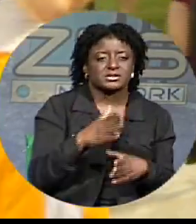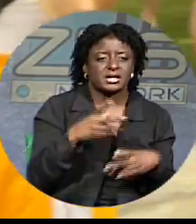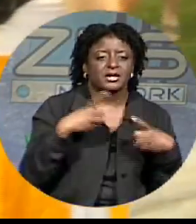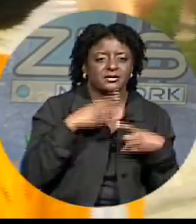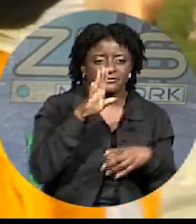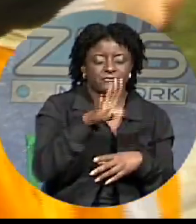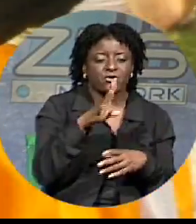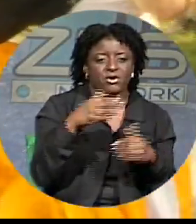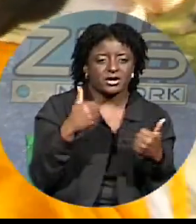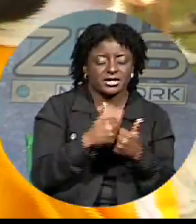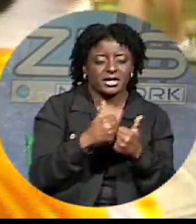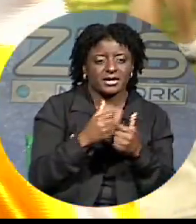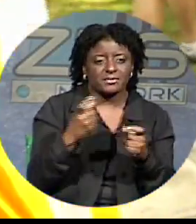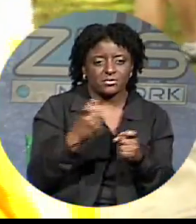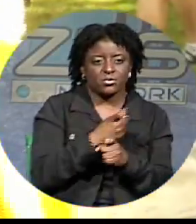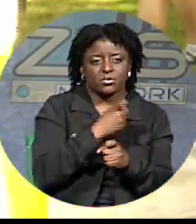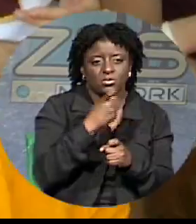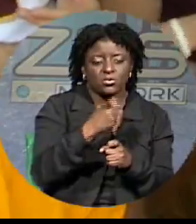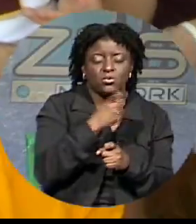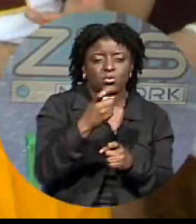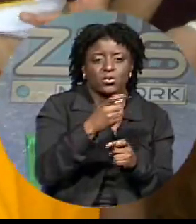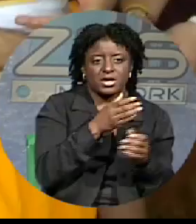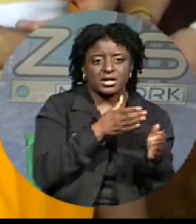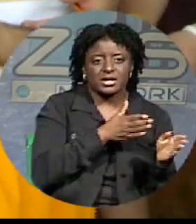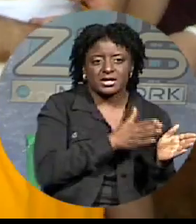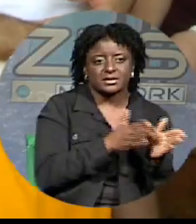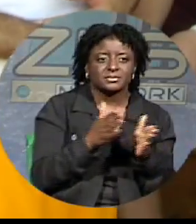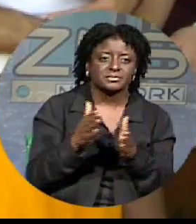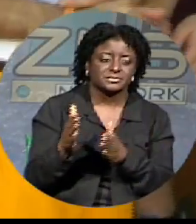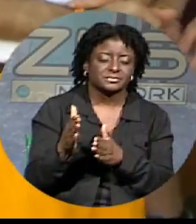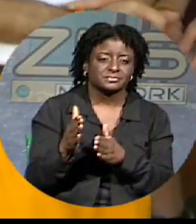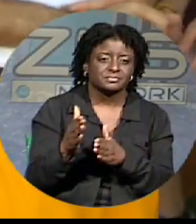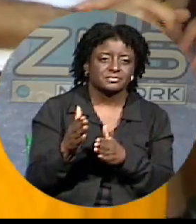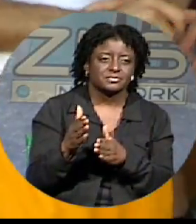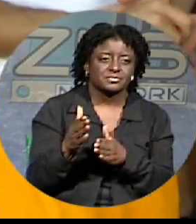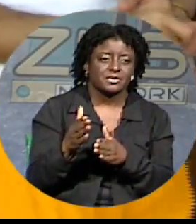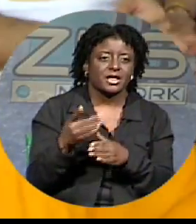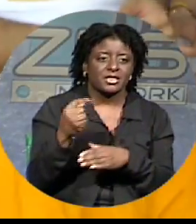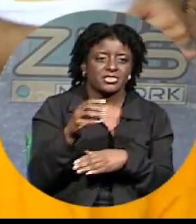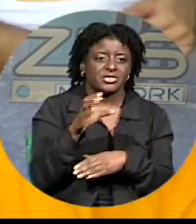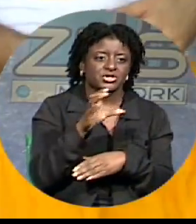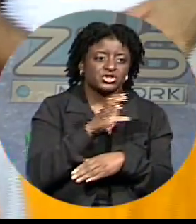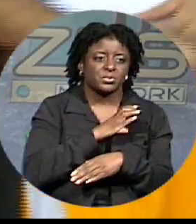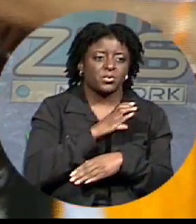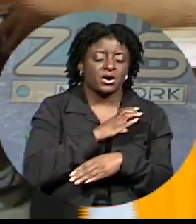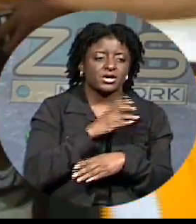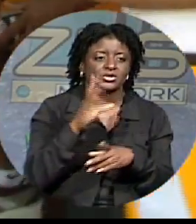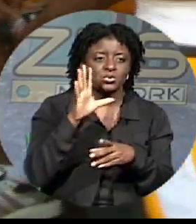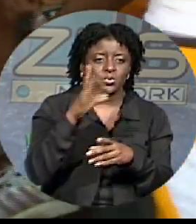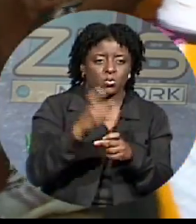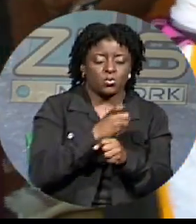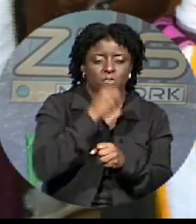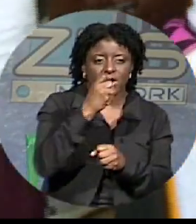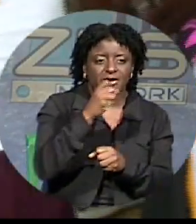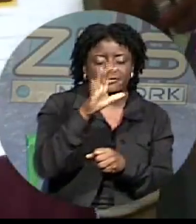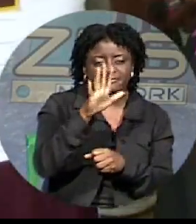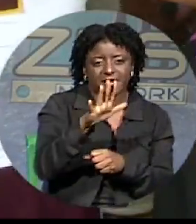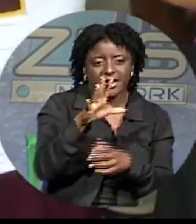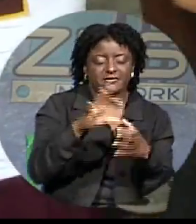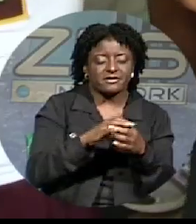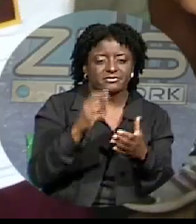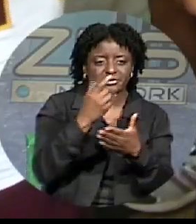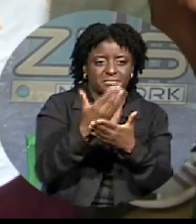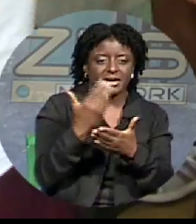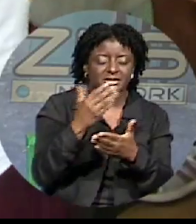was against Marshall in an overtime thriller. As for the Chippewas, they've won 5 of their last 7 games played. To keep this winning